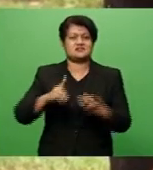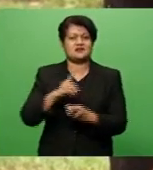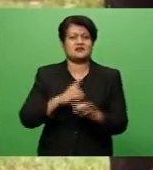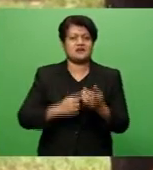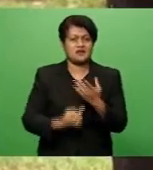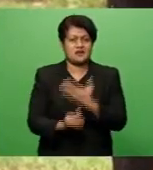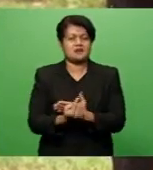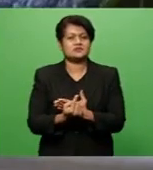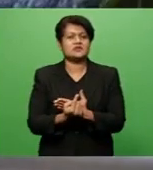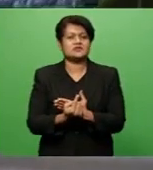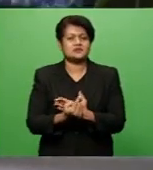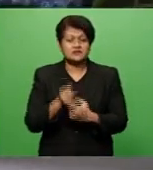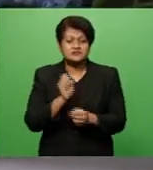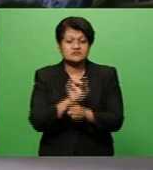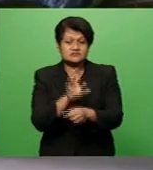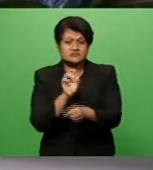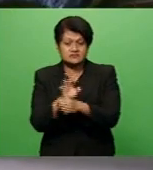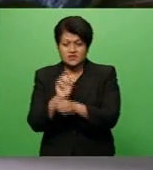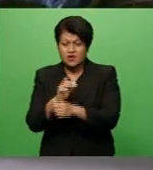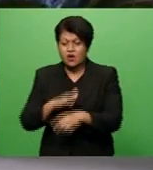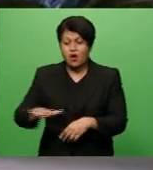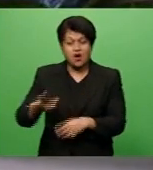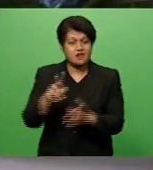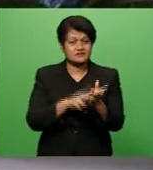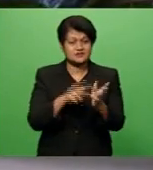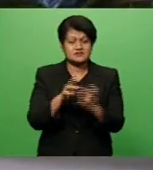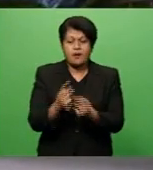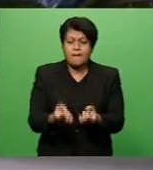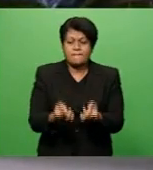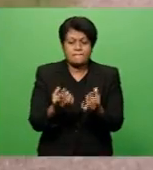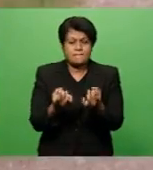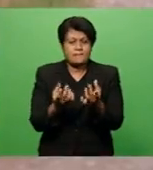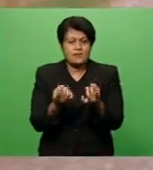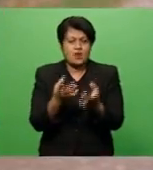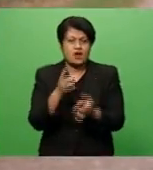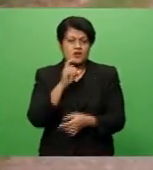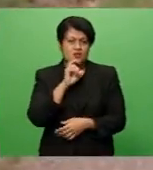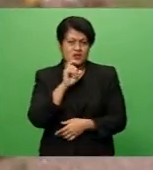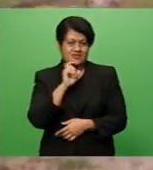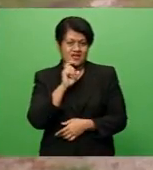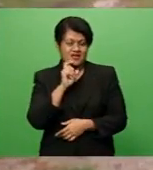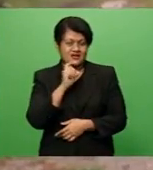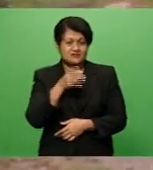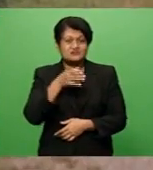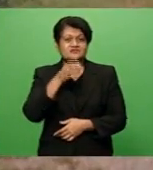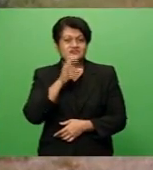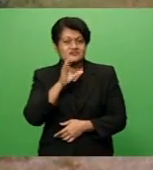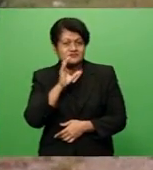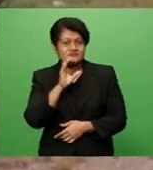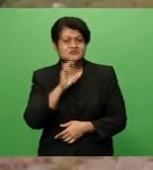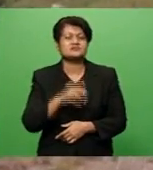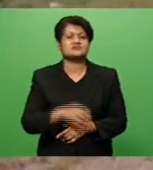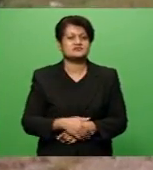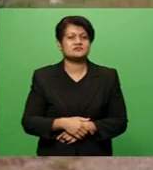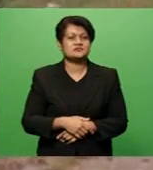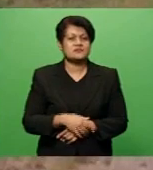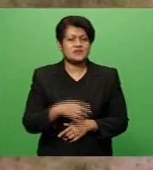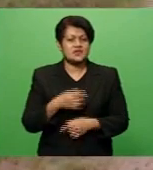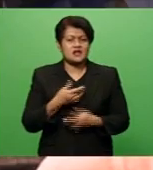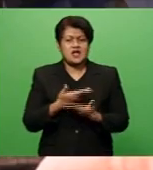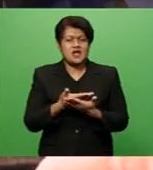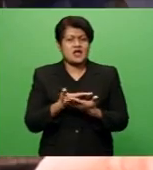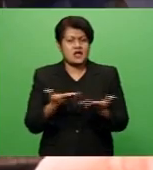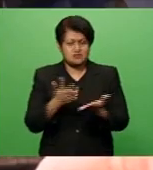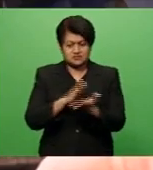I have been advising all villagers to boil their drinking water. They need to remain indoors, otherwise wear protective gears when out in the fields